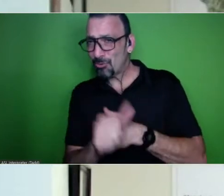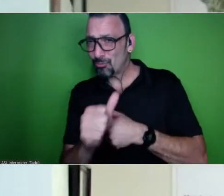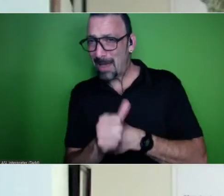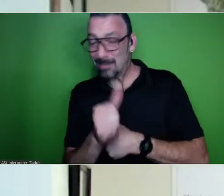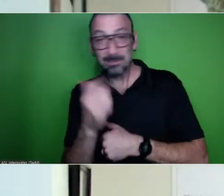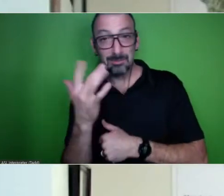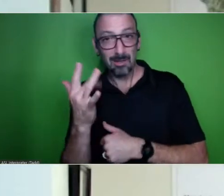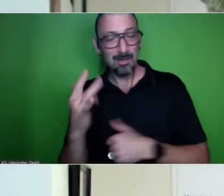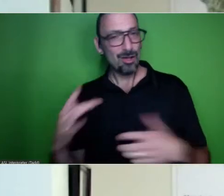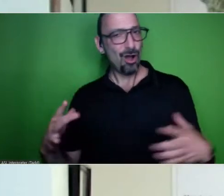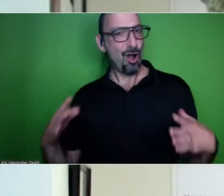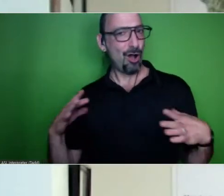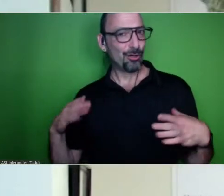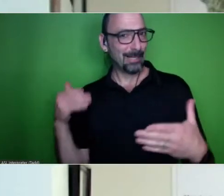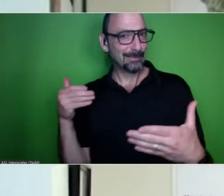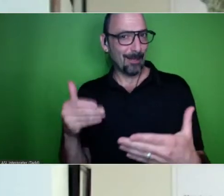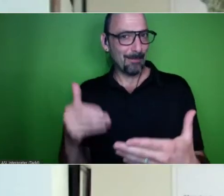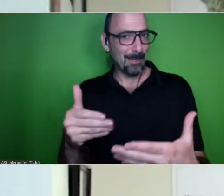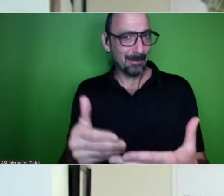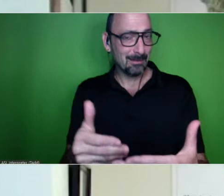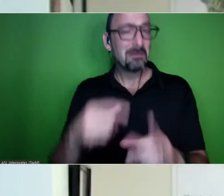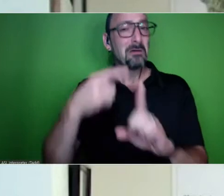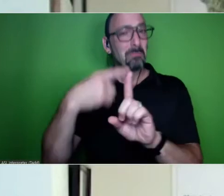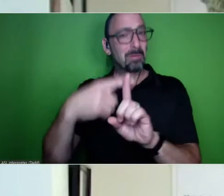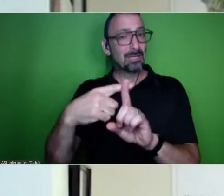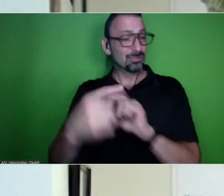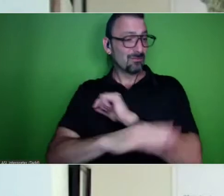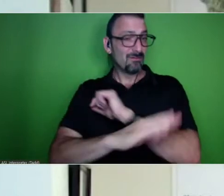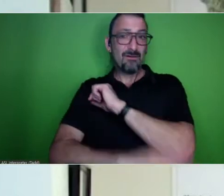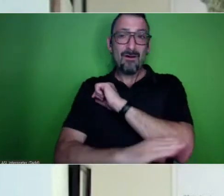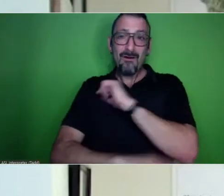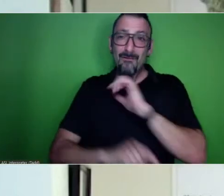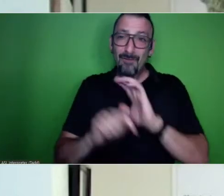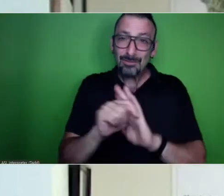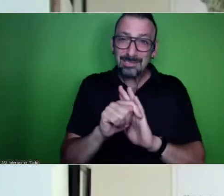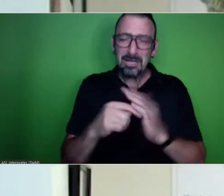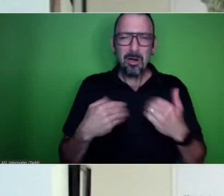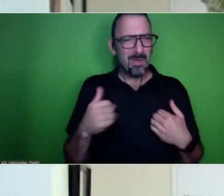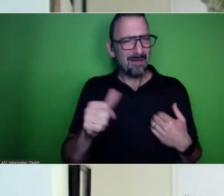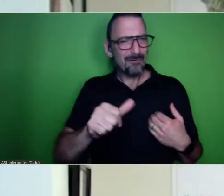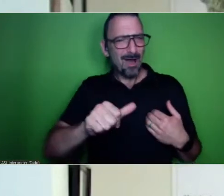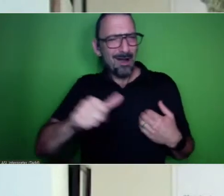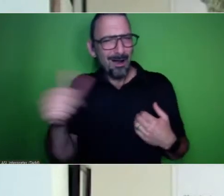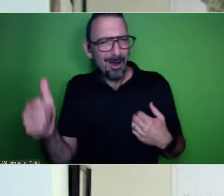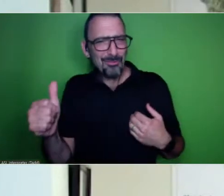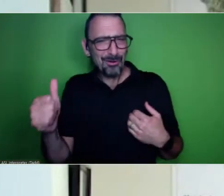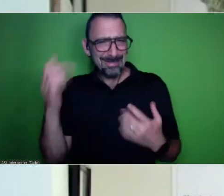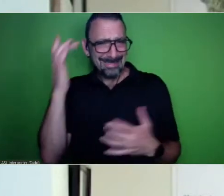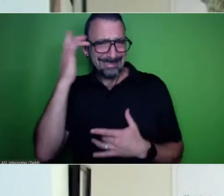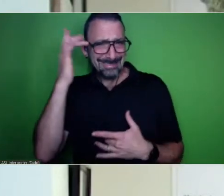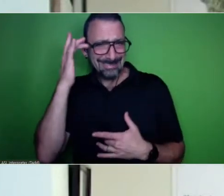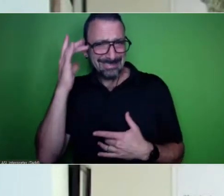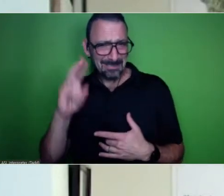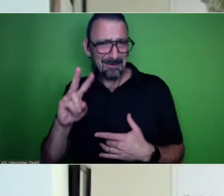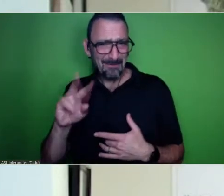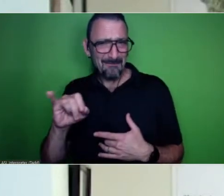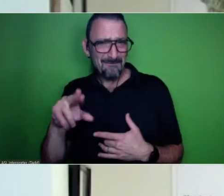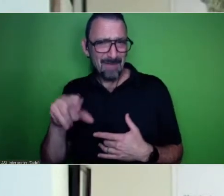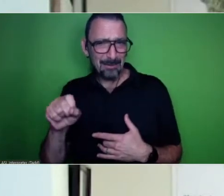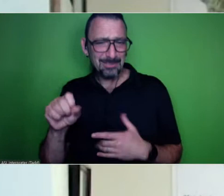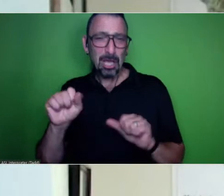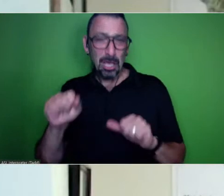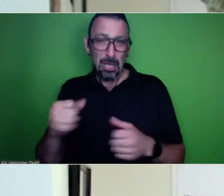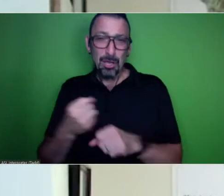in this fall season. In the winter, we have other viruses that can be also complicating this entire